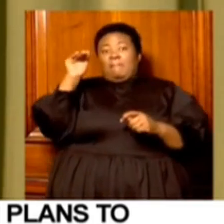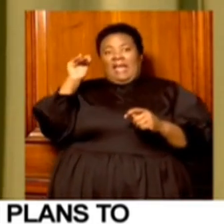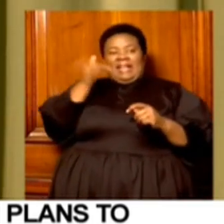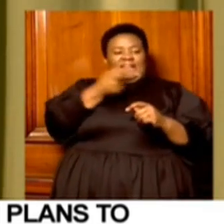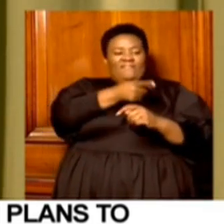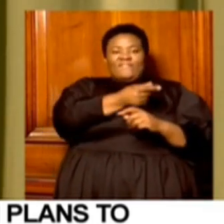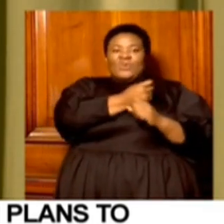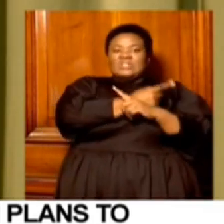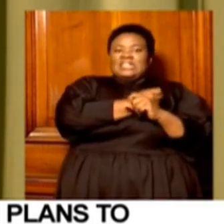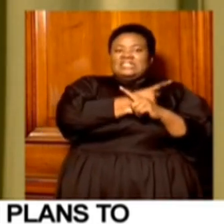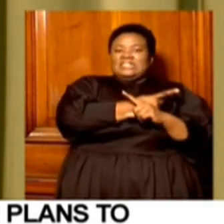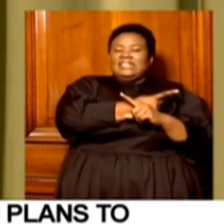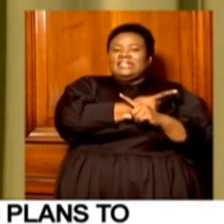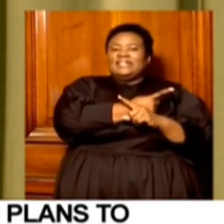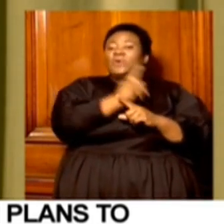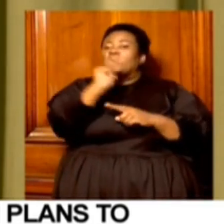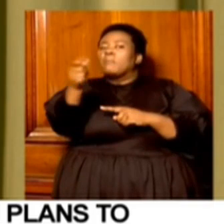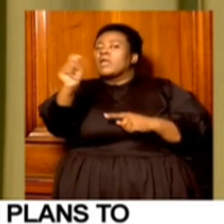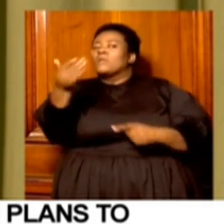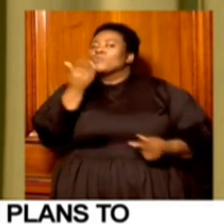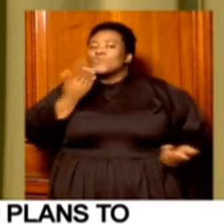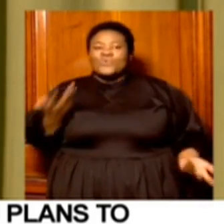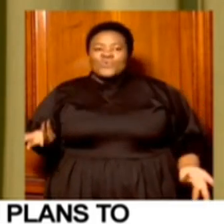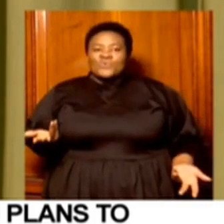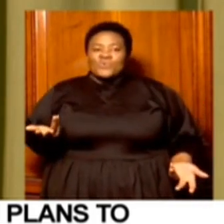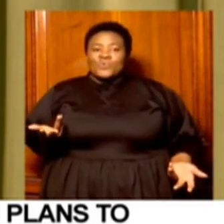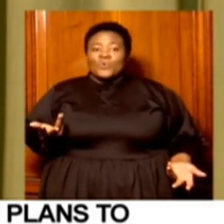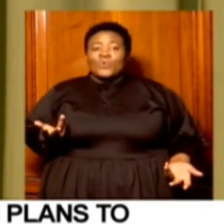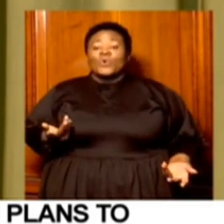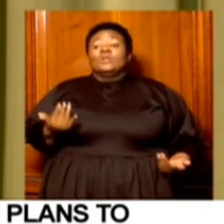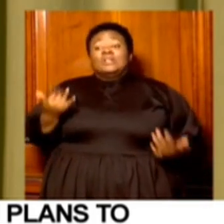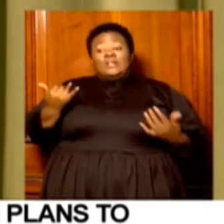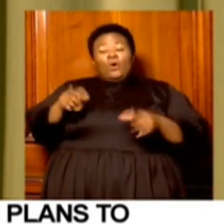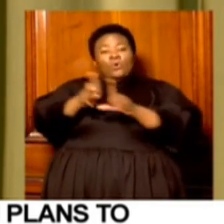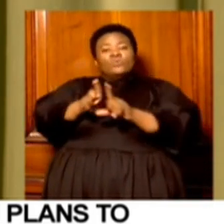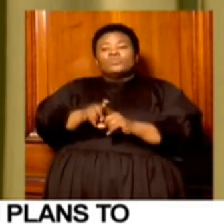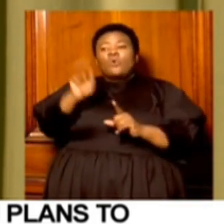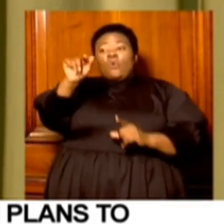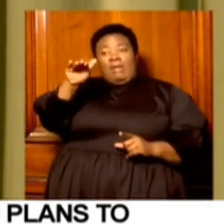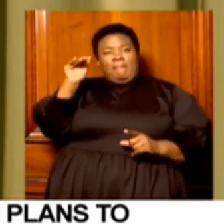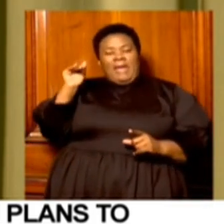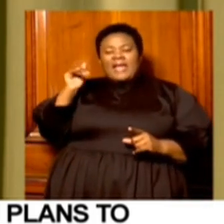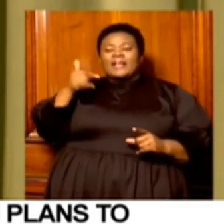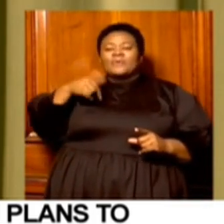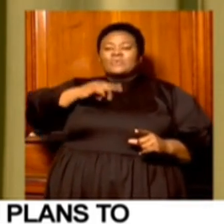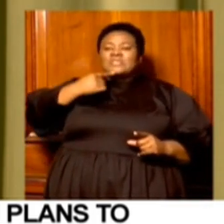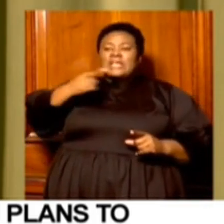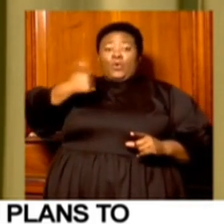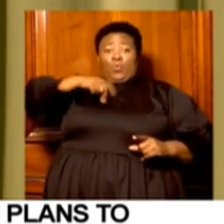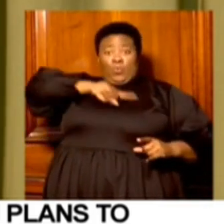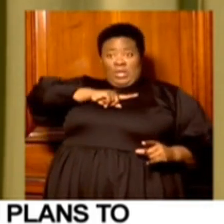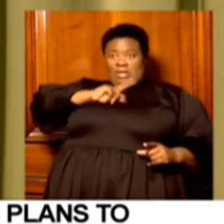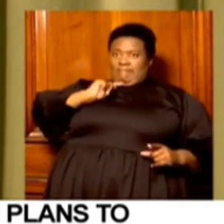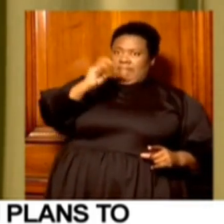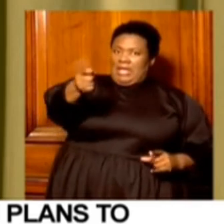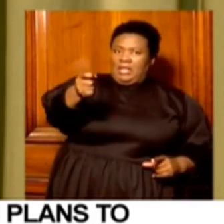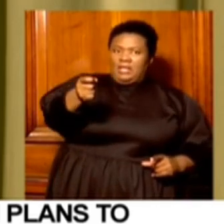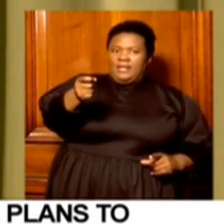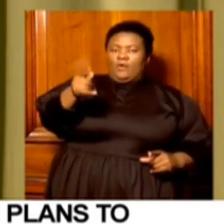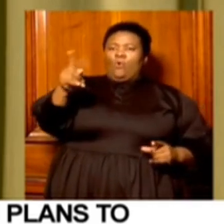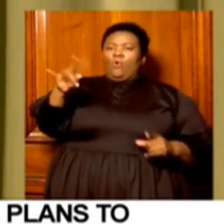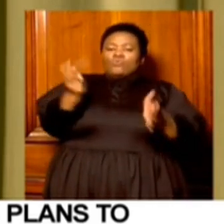Because even the banks we are talking to postponement of the debt. It's not that the debt will be written